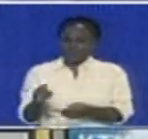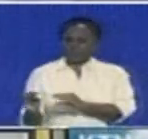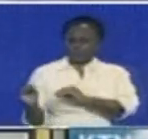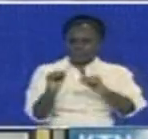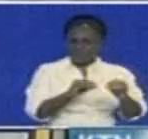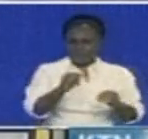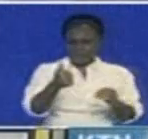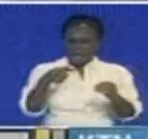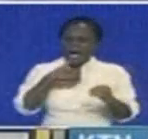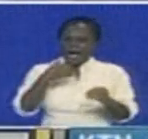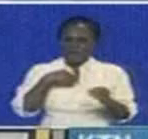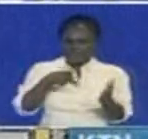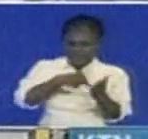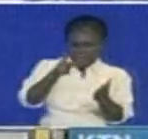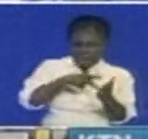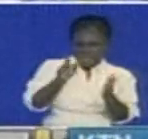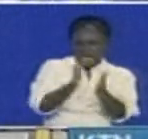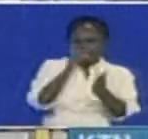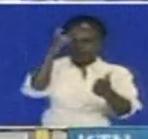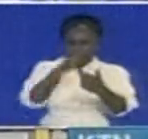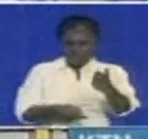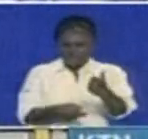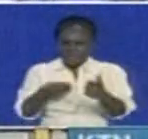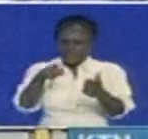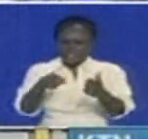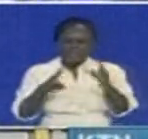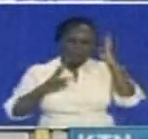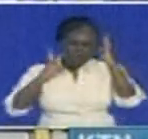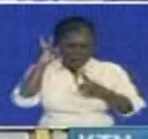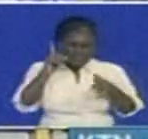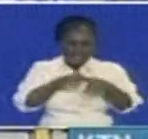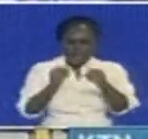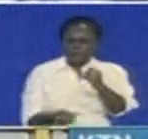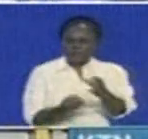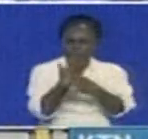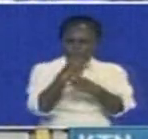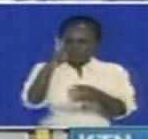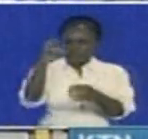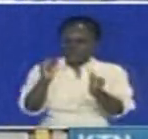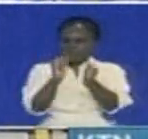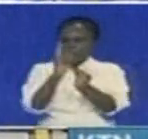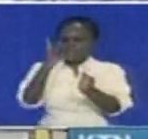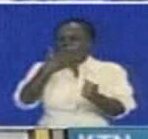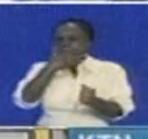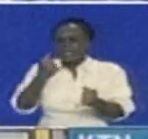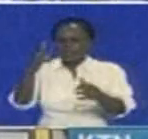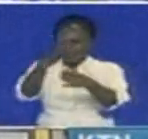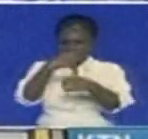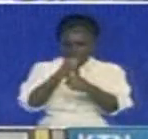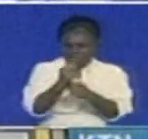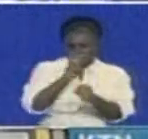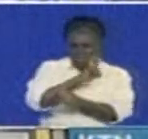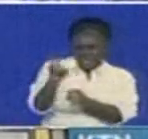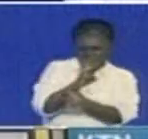outside. There will always be a premium on the cost. The findings were released during the launch of the 2014 Best Company to Work For survey by